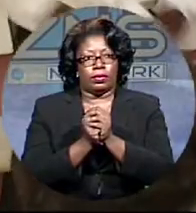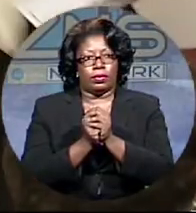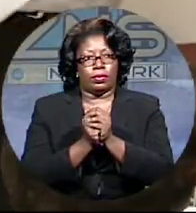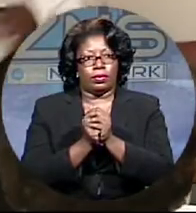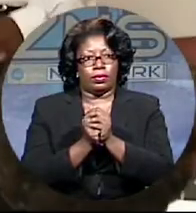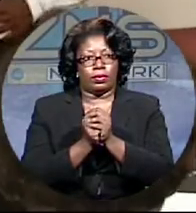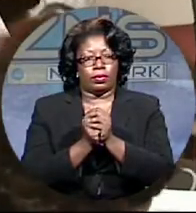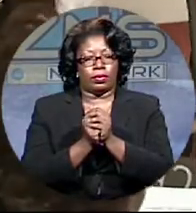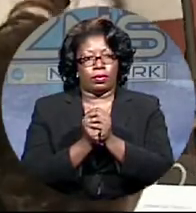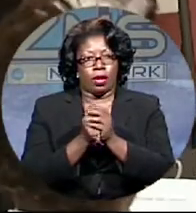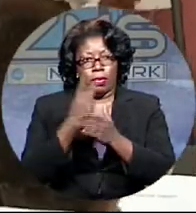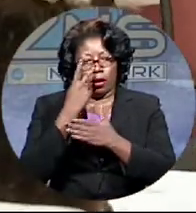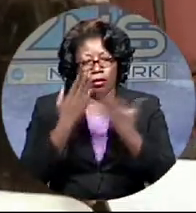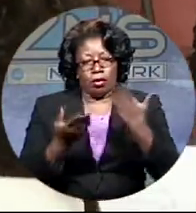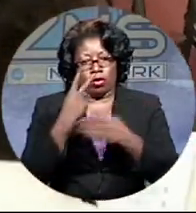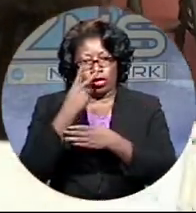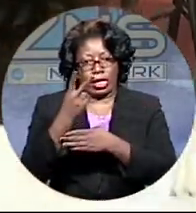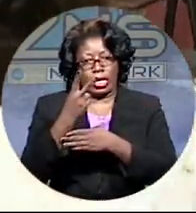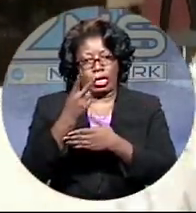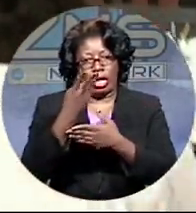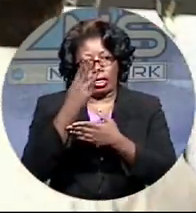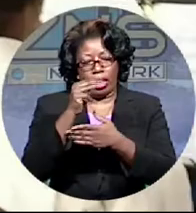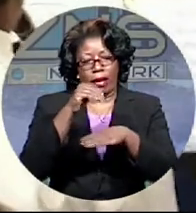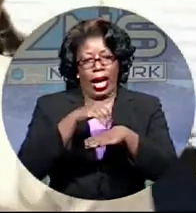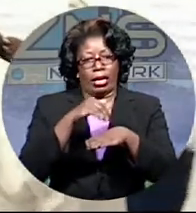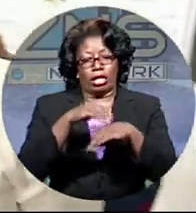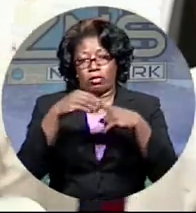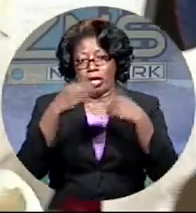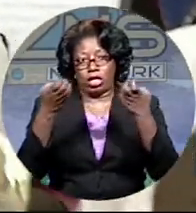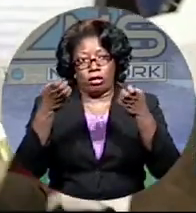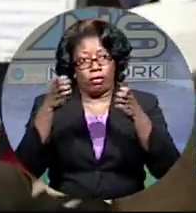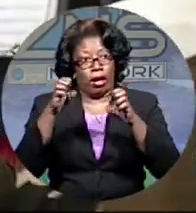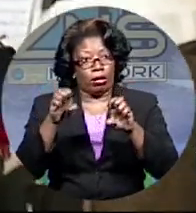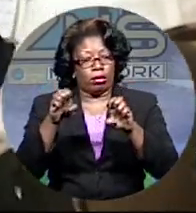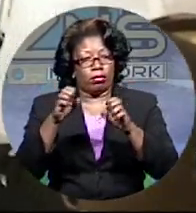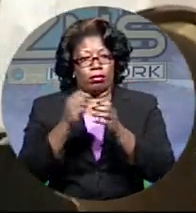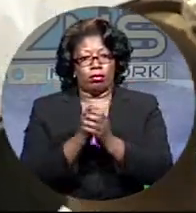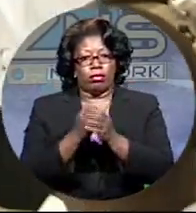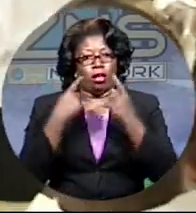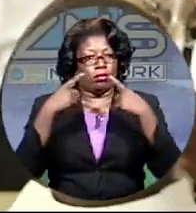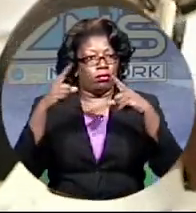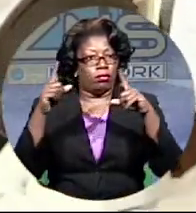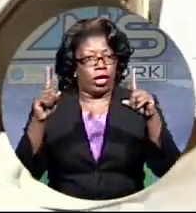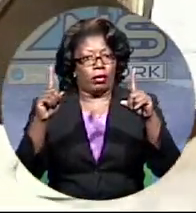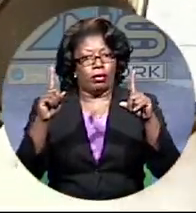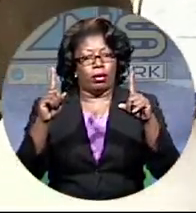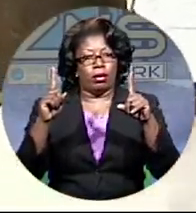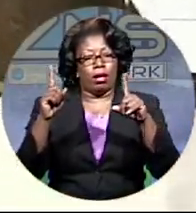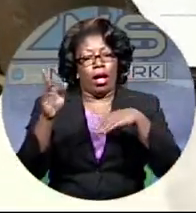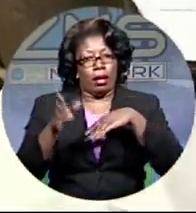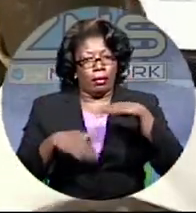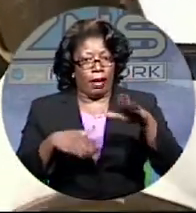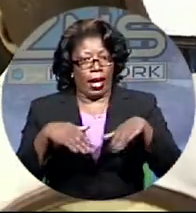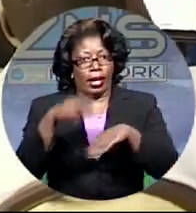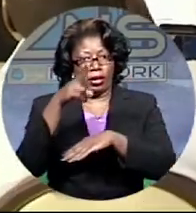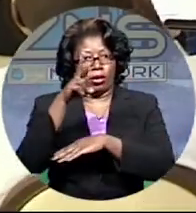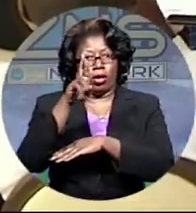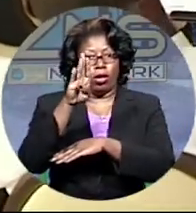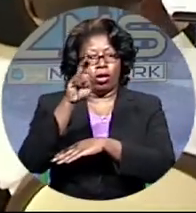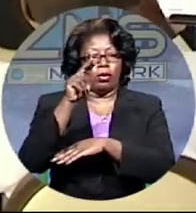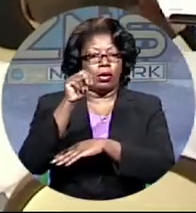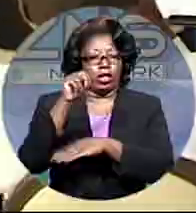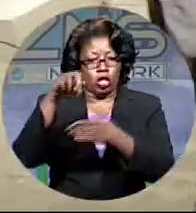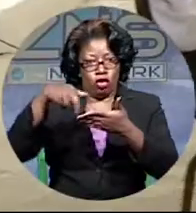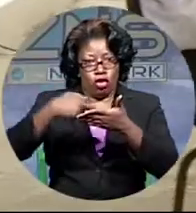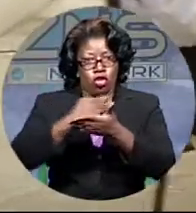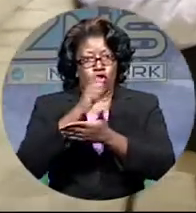You may have probably seen them at a special event you've attended. The very popular Urban Renewal Band has been the talk of the town. At the recent